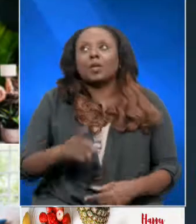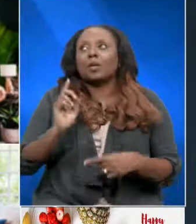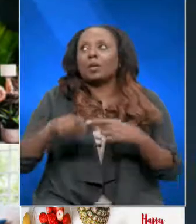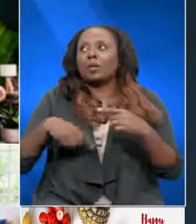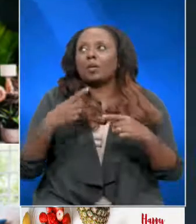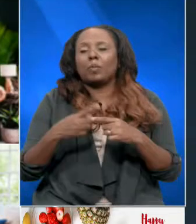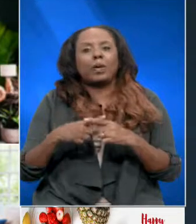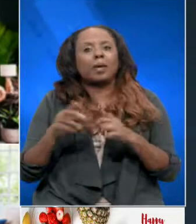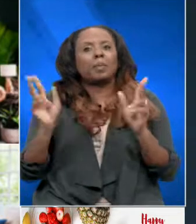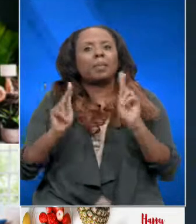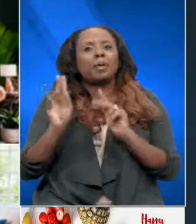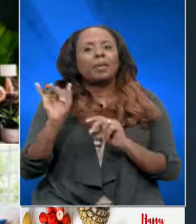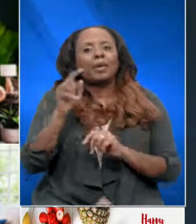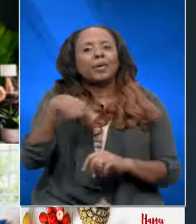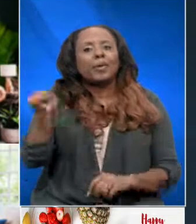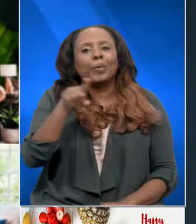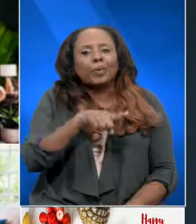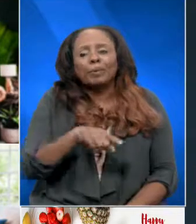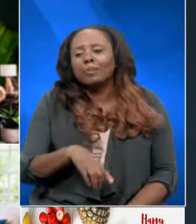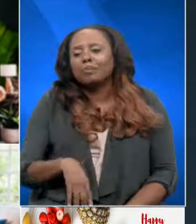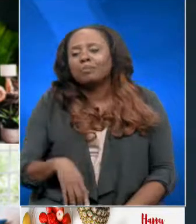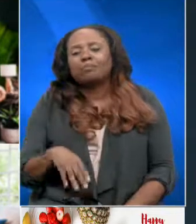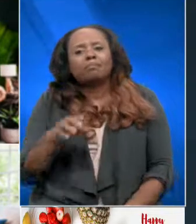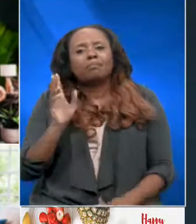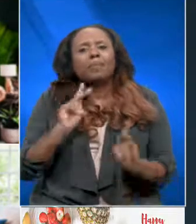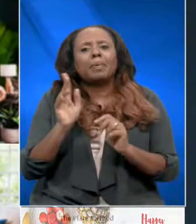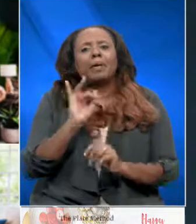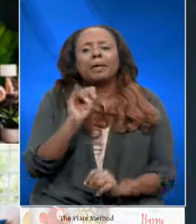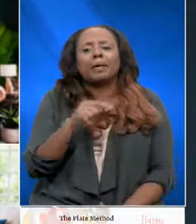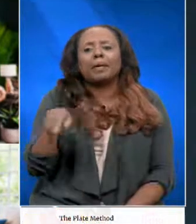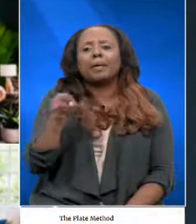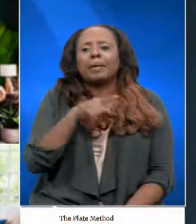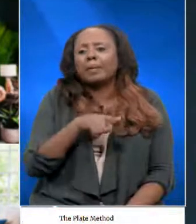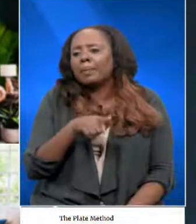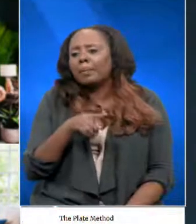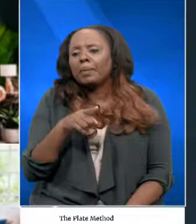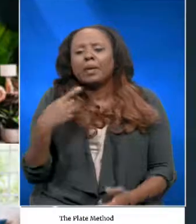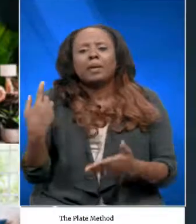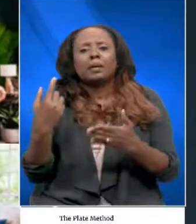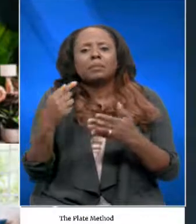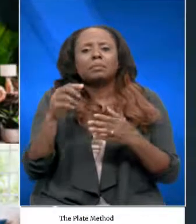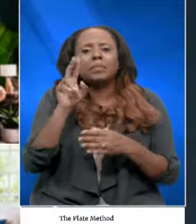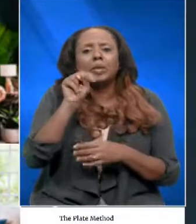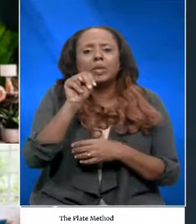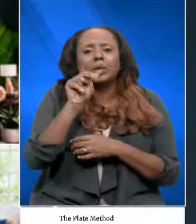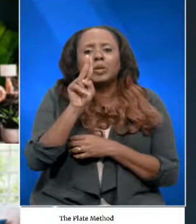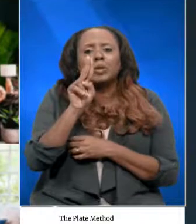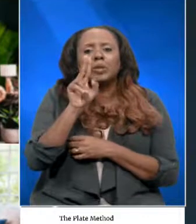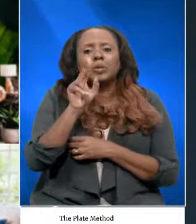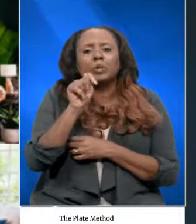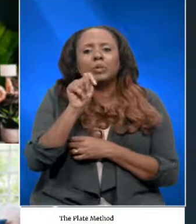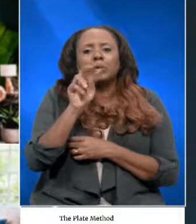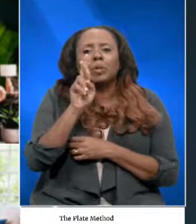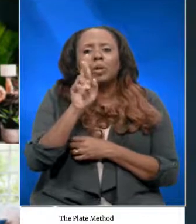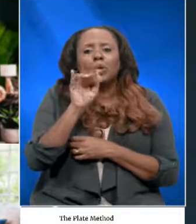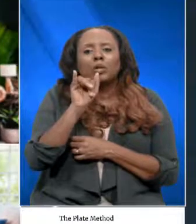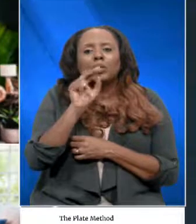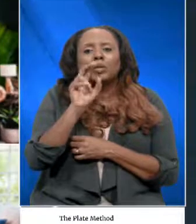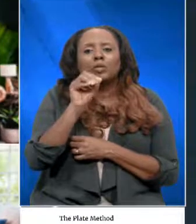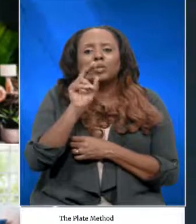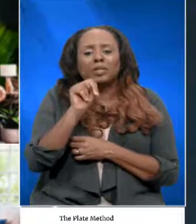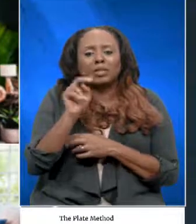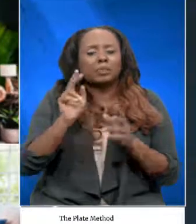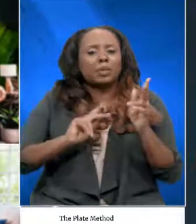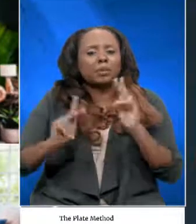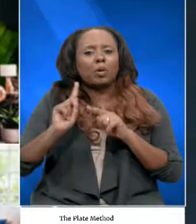the things that they believe could be better done to help influence people to do things the right way when it comes to eating?